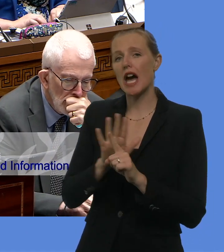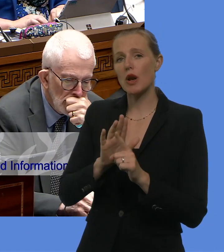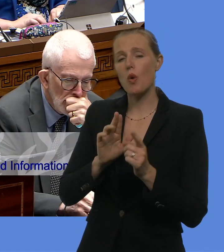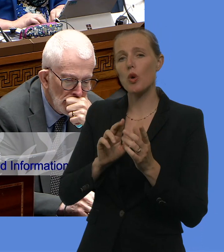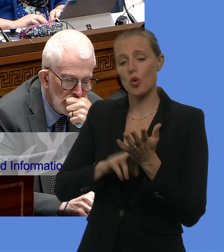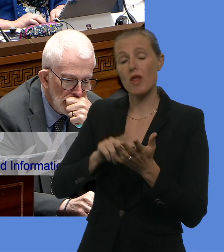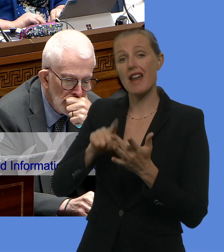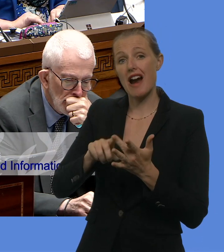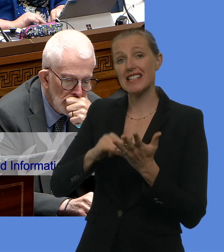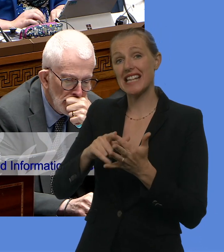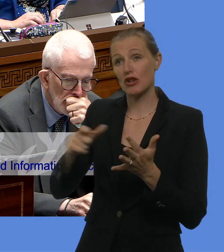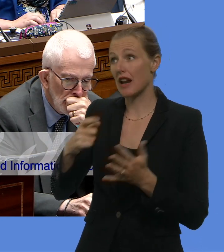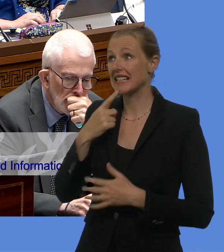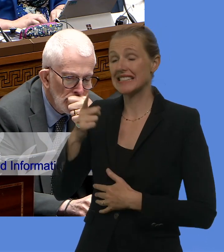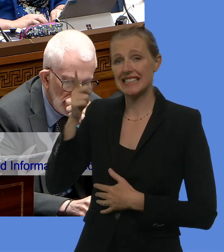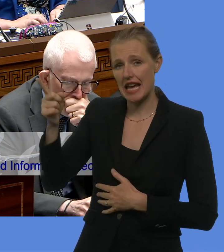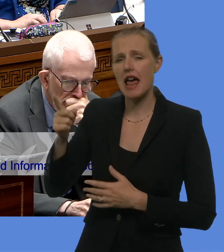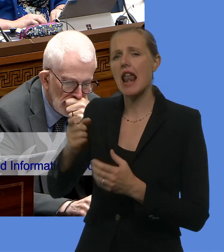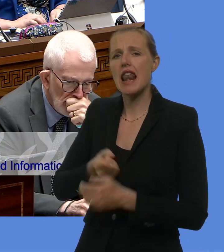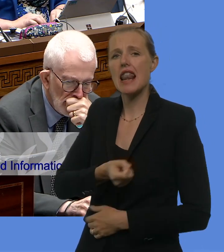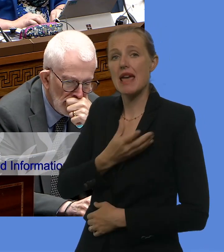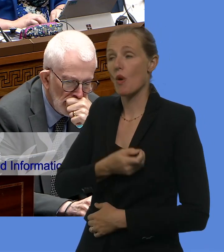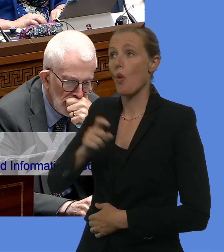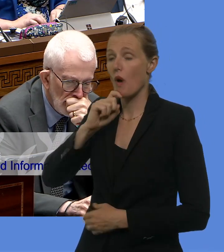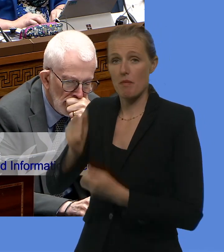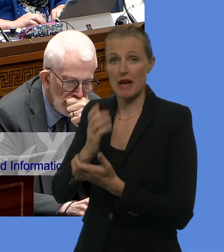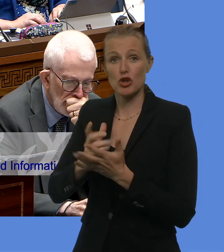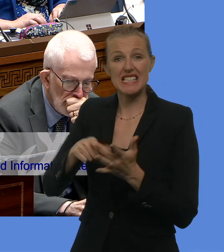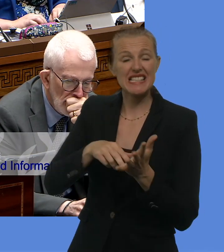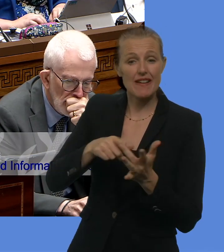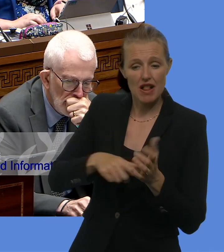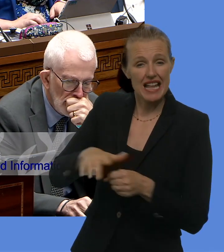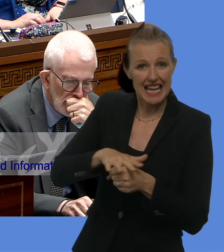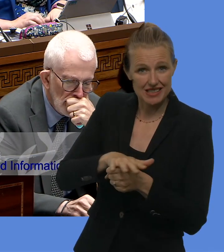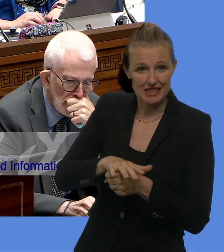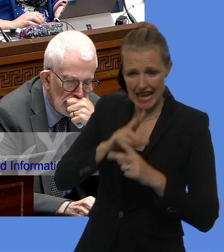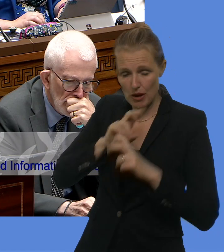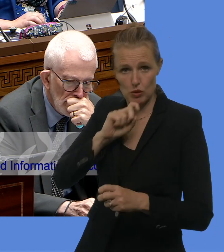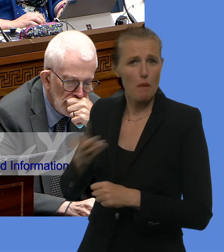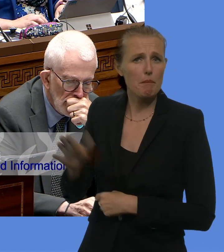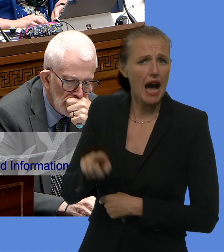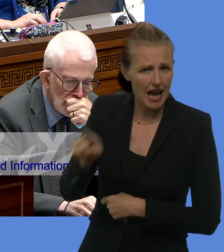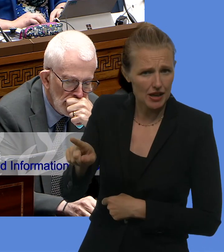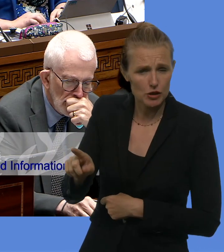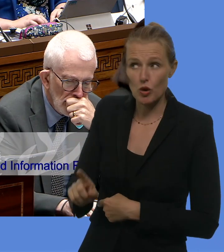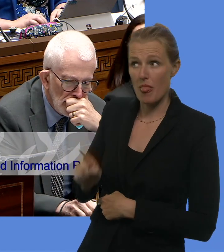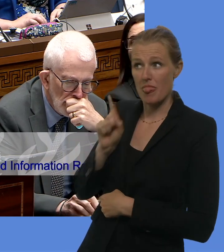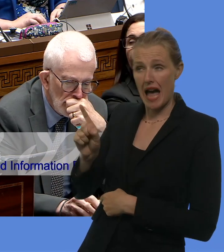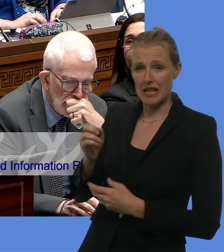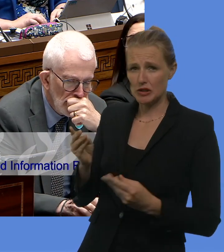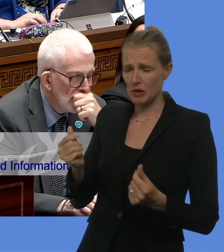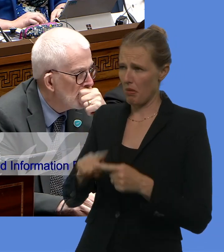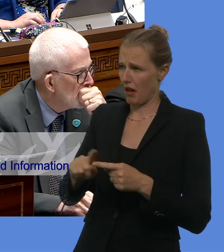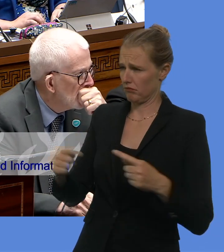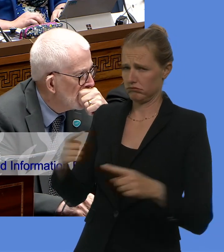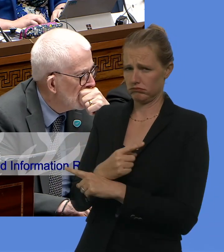Benn said Labour would remove immunity from the Act and restore civil cases and inquests. So that would appear to be something of a dichotomy